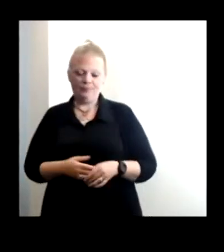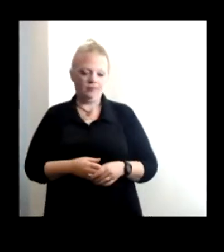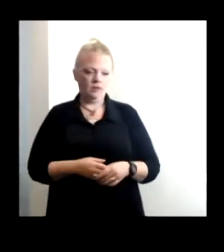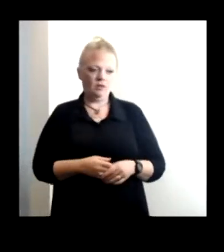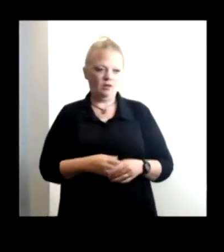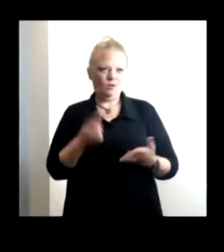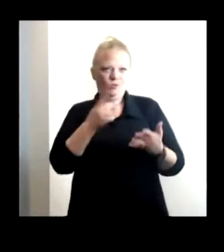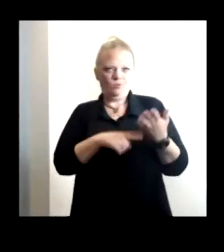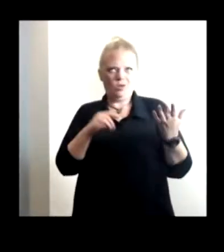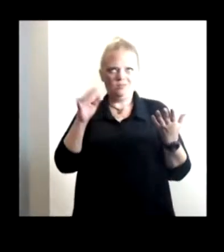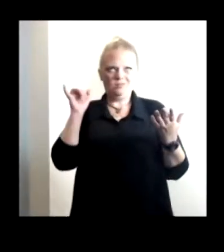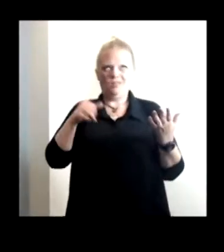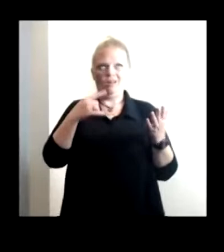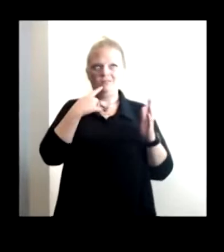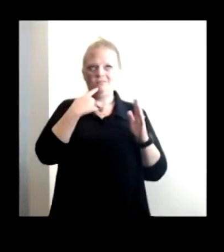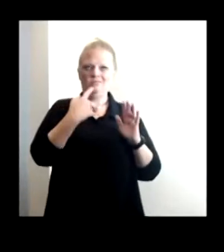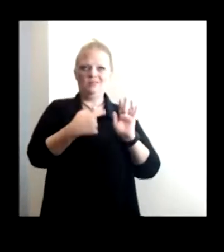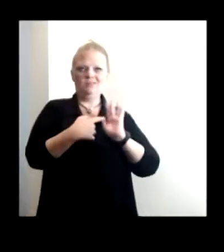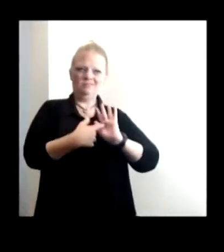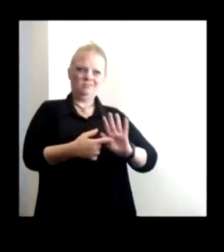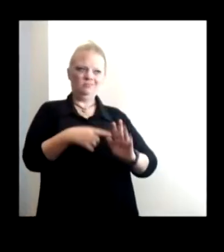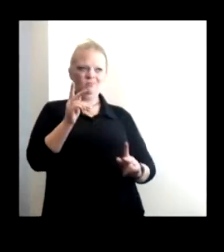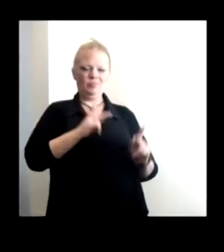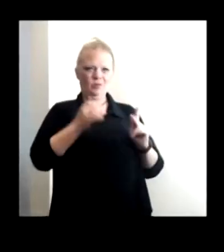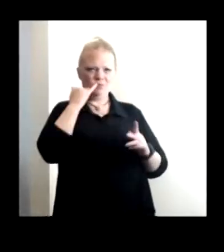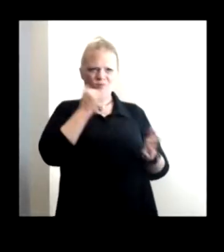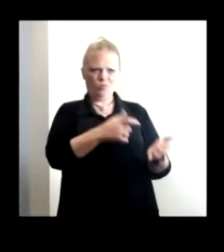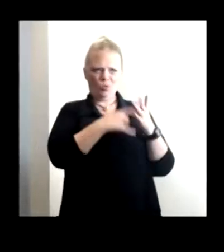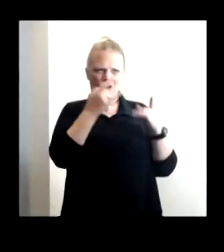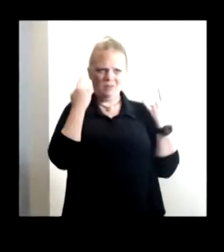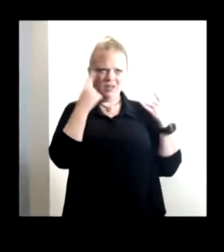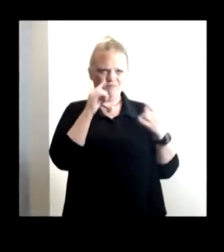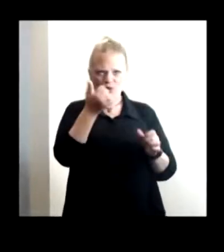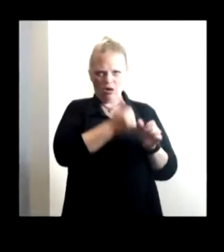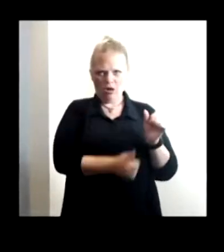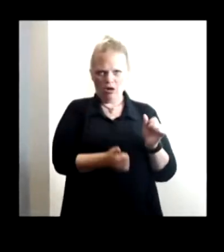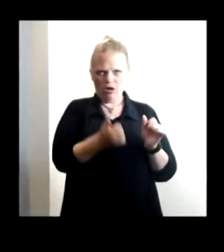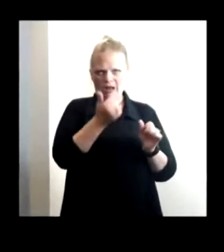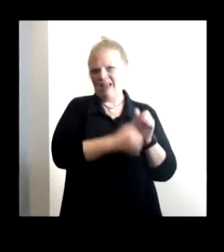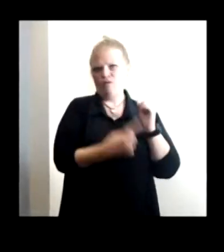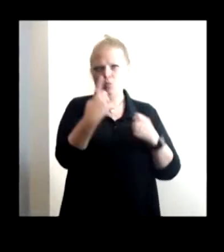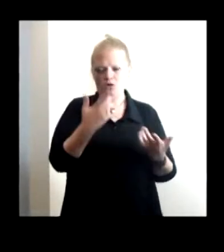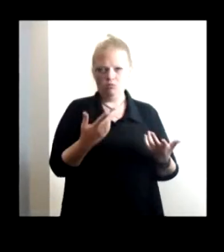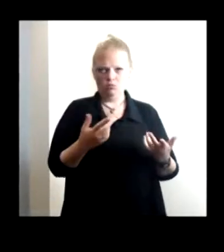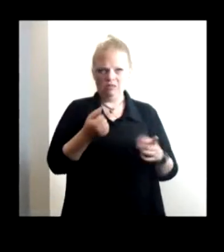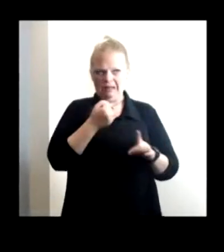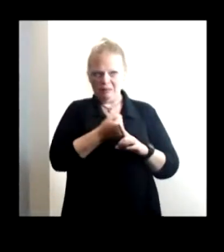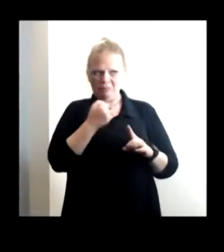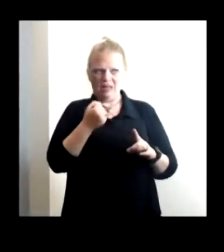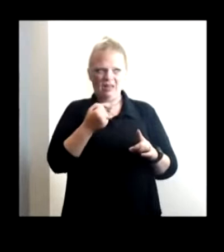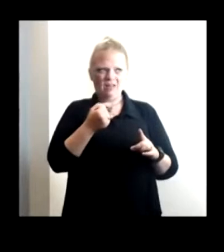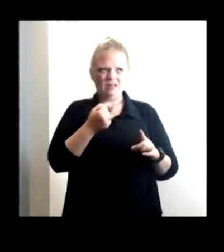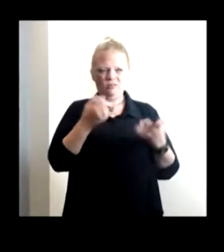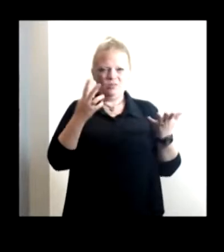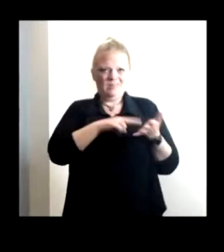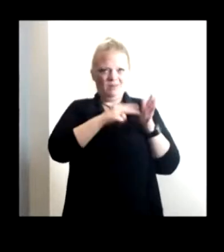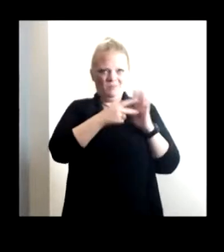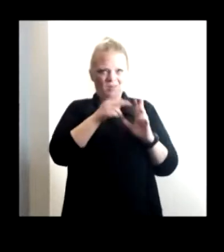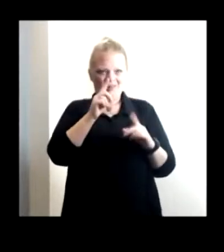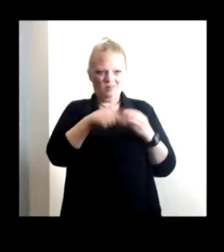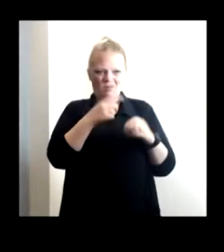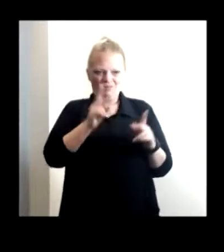message? What is the CDC, if it says and requires a mask again? What's the messaging impact, and what does it say about the people who